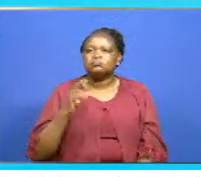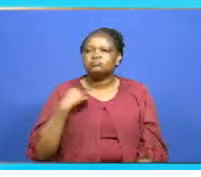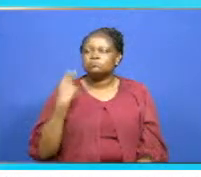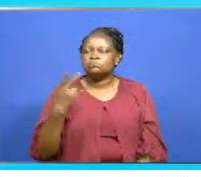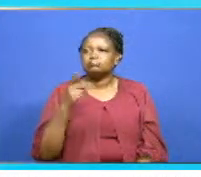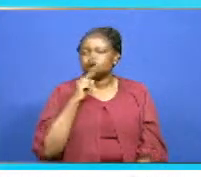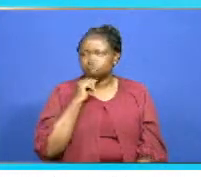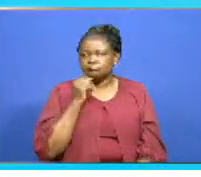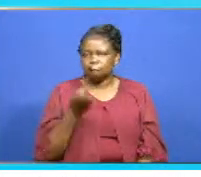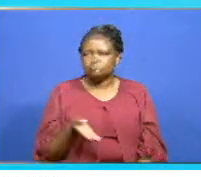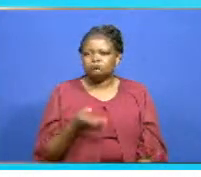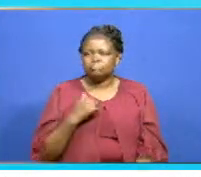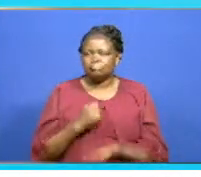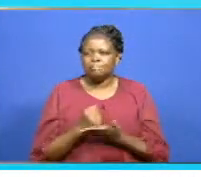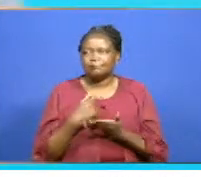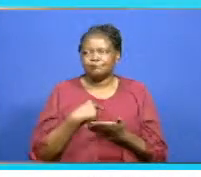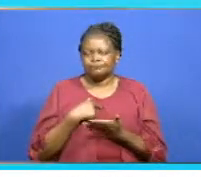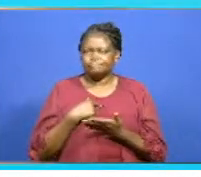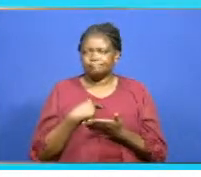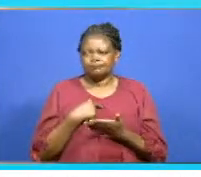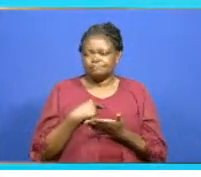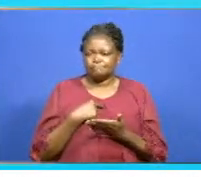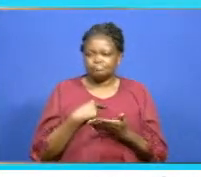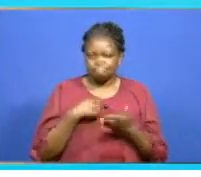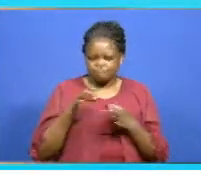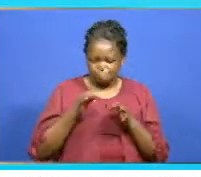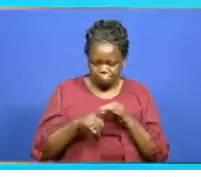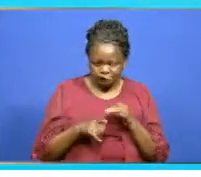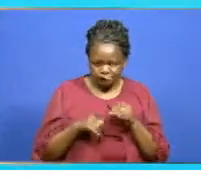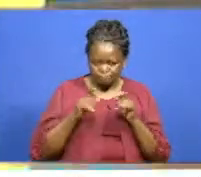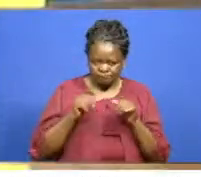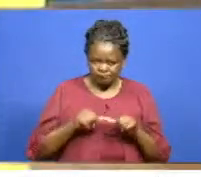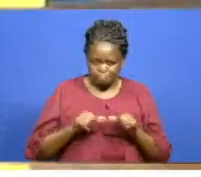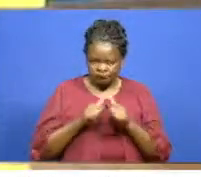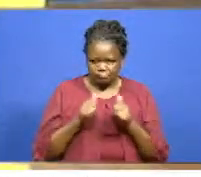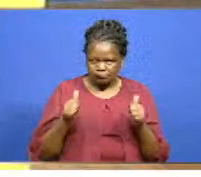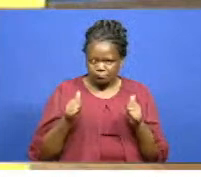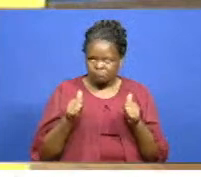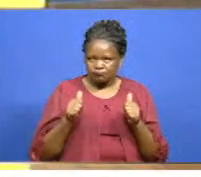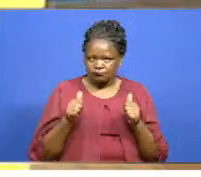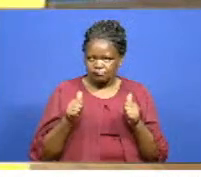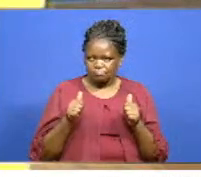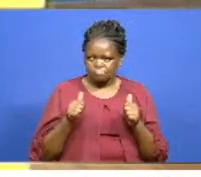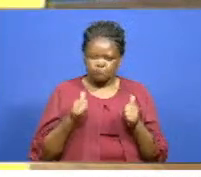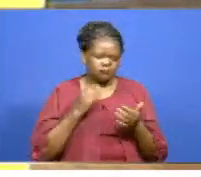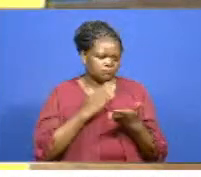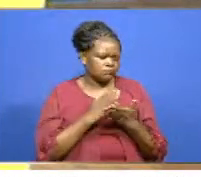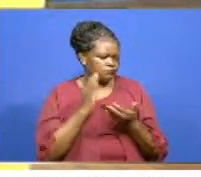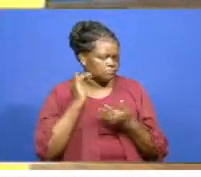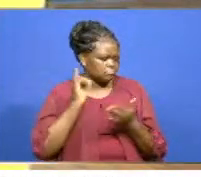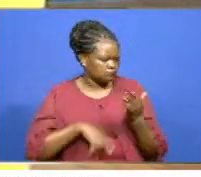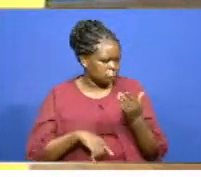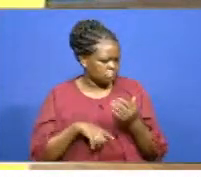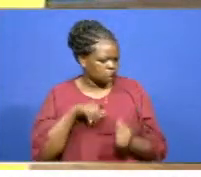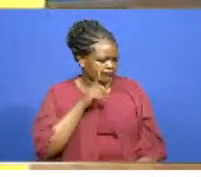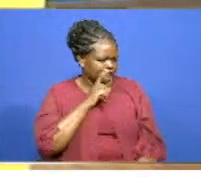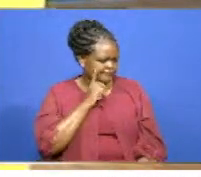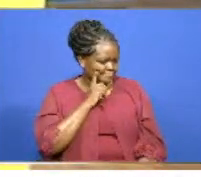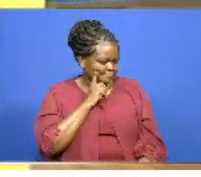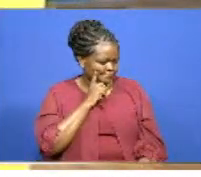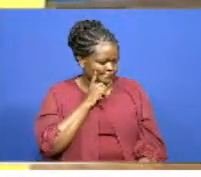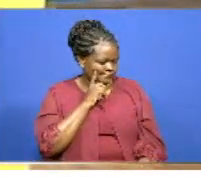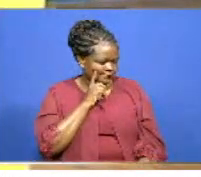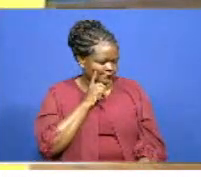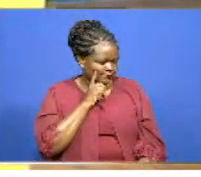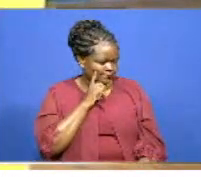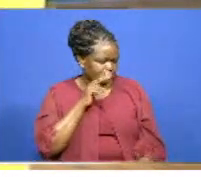here who are helping me unpack that. And gentlemen, we need to pick up the pace now. What do we expect tomorrow, and